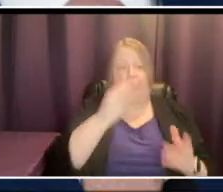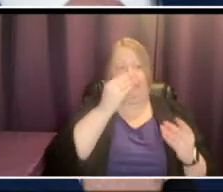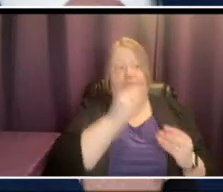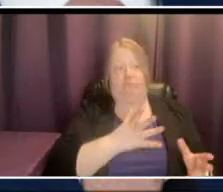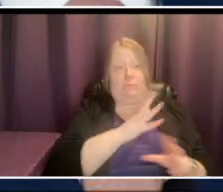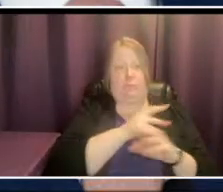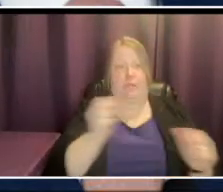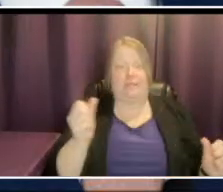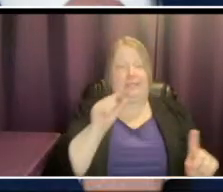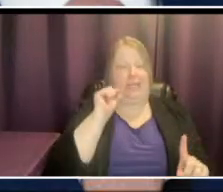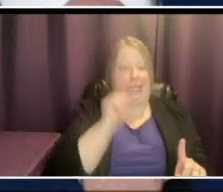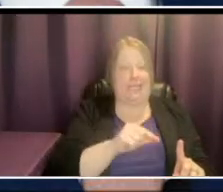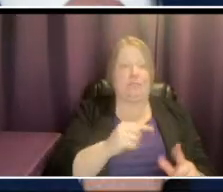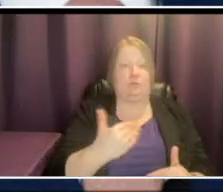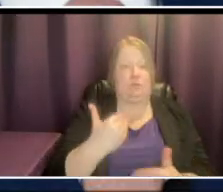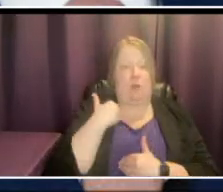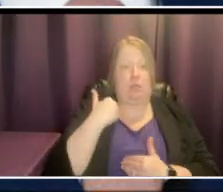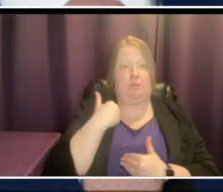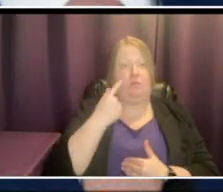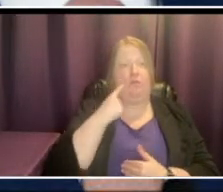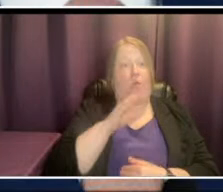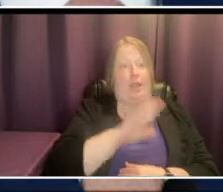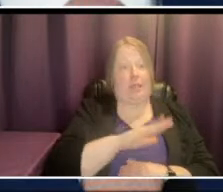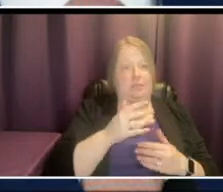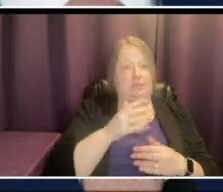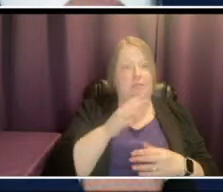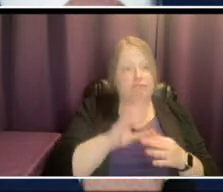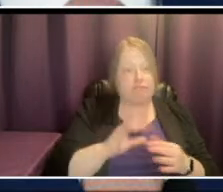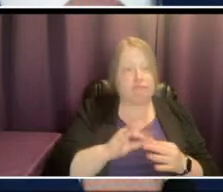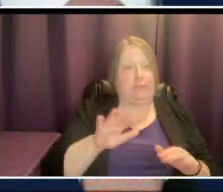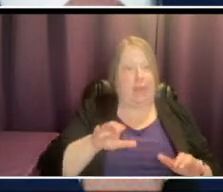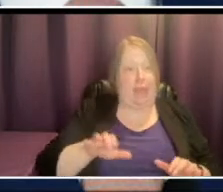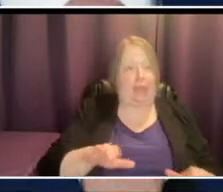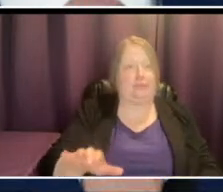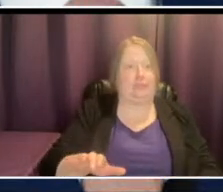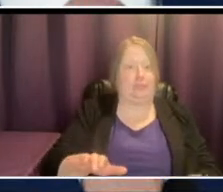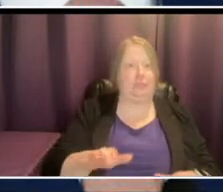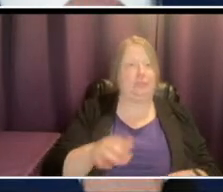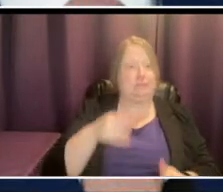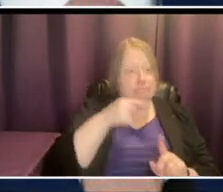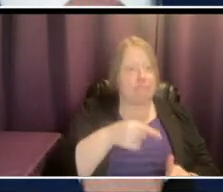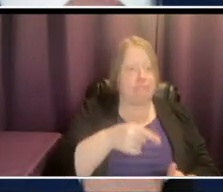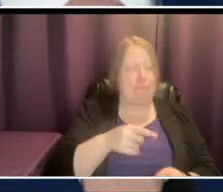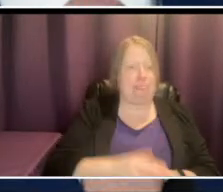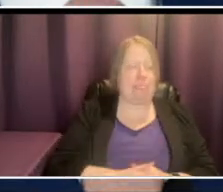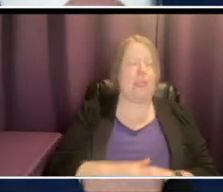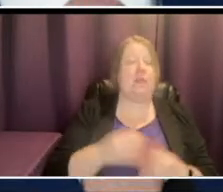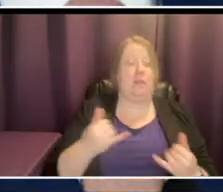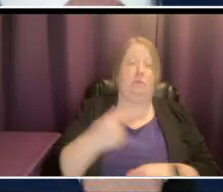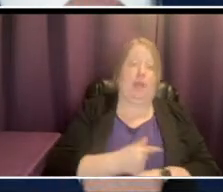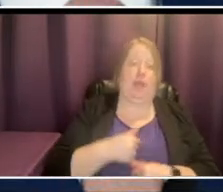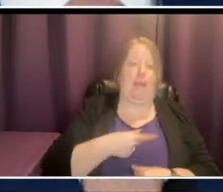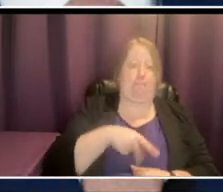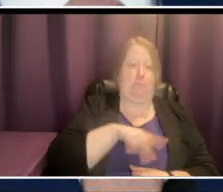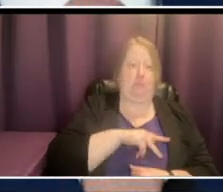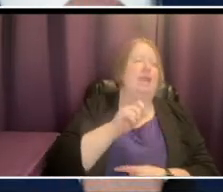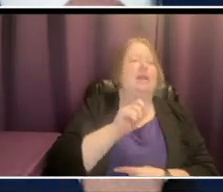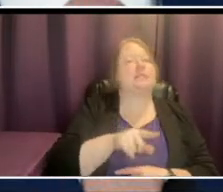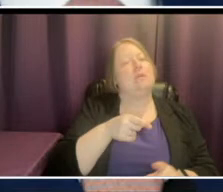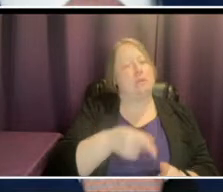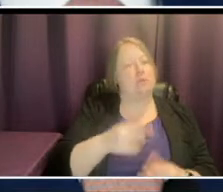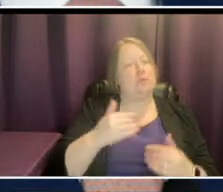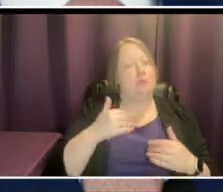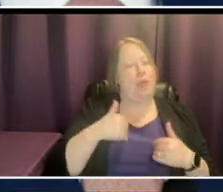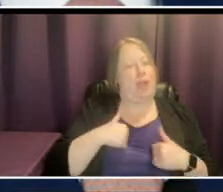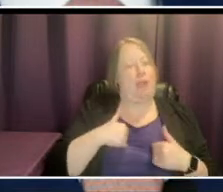bears responsibilities for his words and actions. No ifs, ands, or buts. I asked him personally today, does he hold responsibility